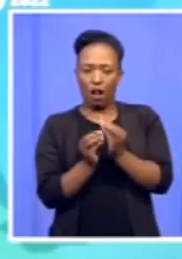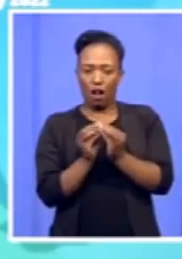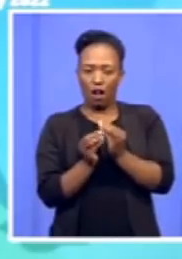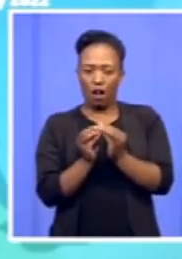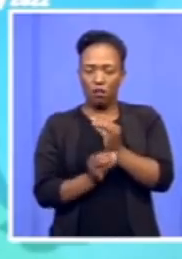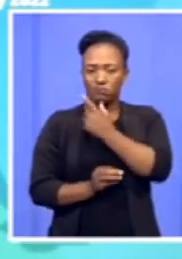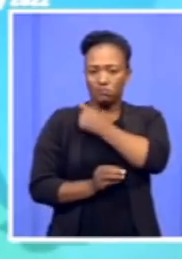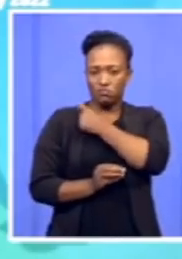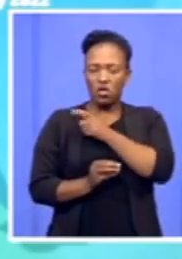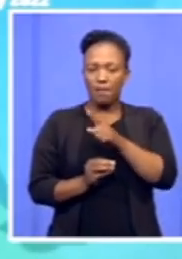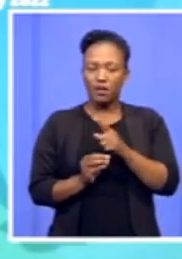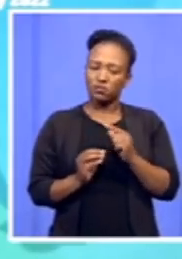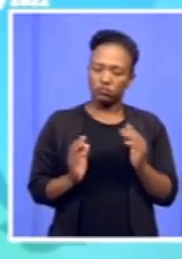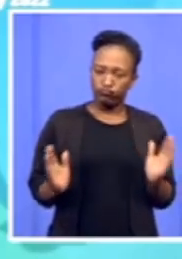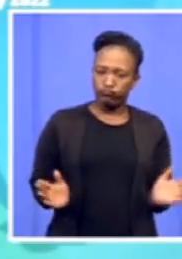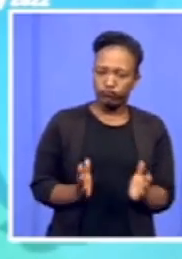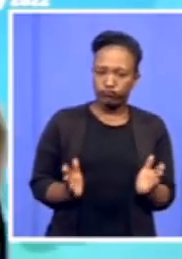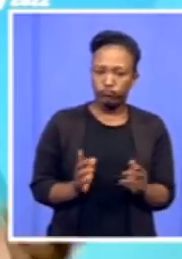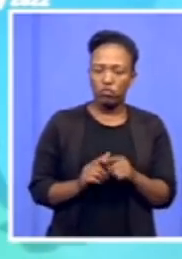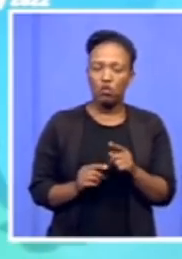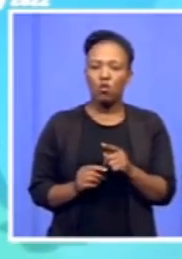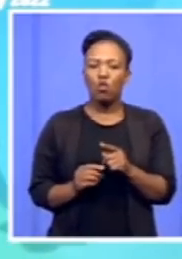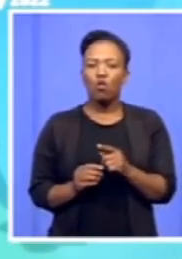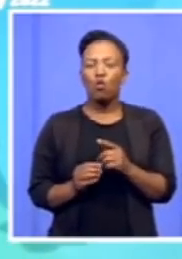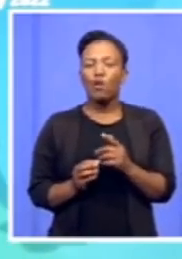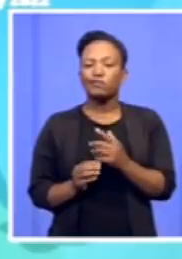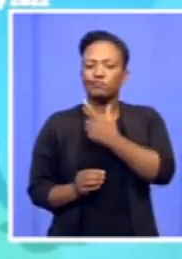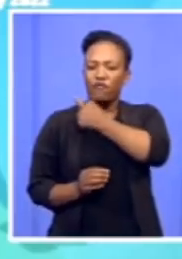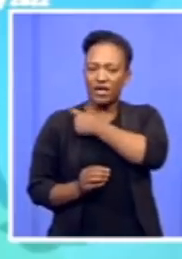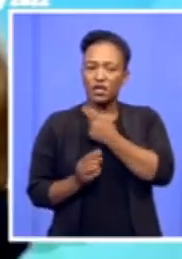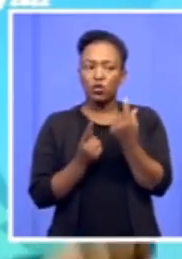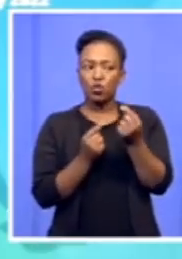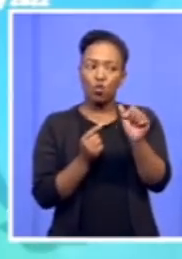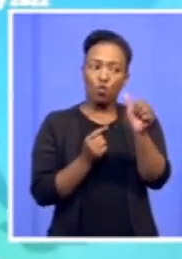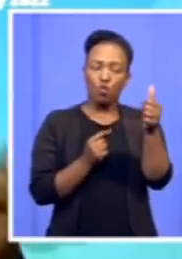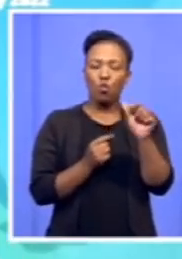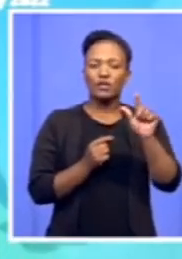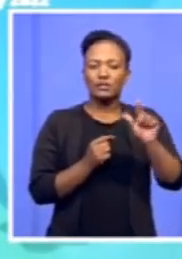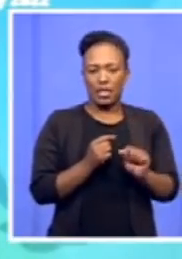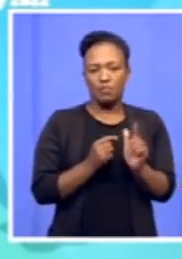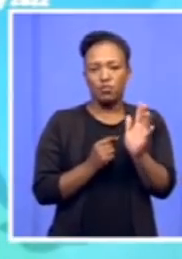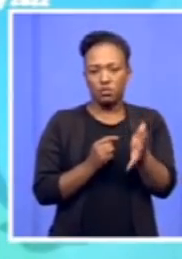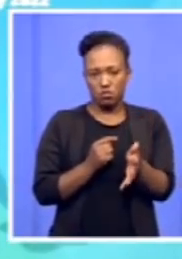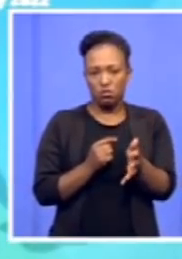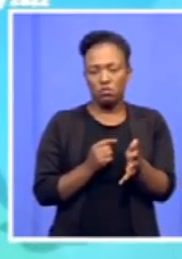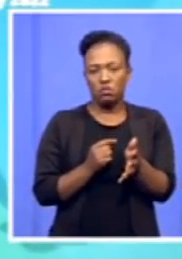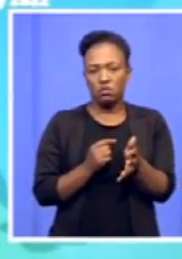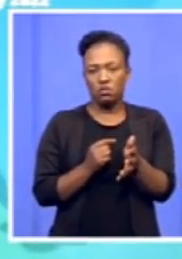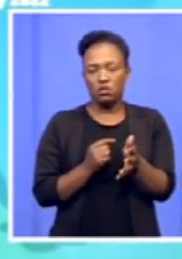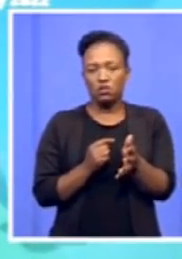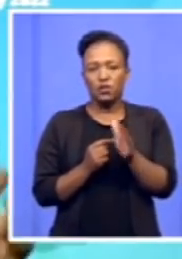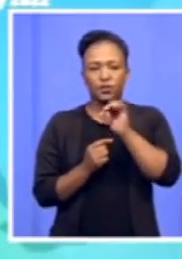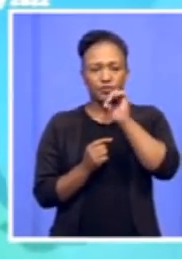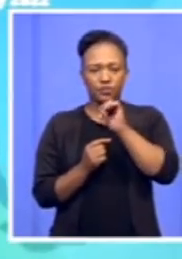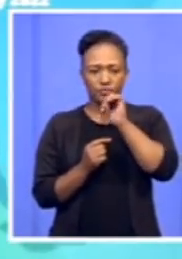will be produced elsewhere more cheaply, of course, and so it's important that above and beyond technology transfer, we also